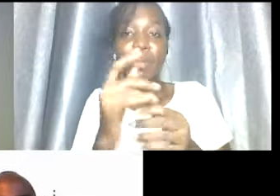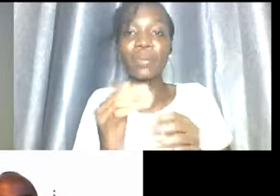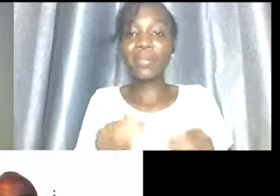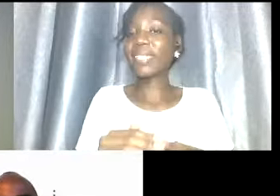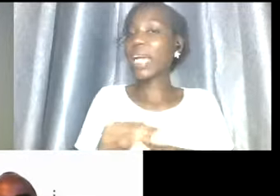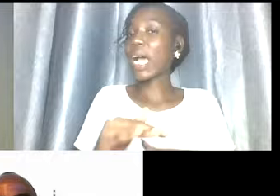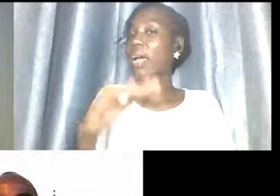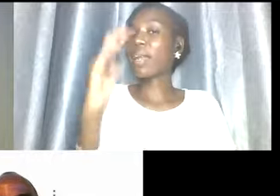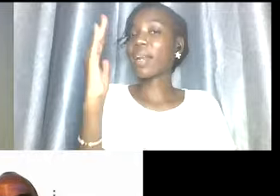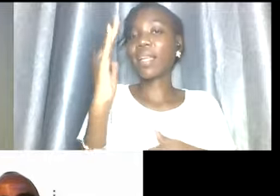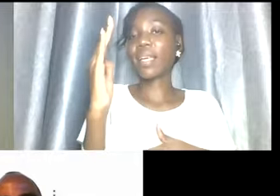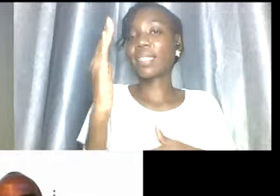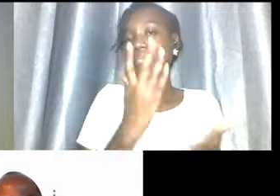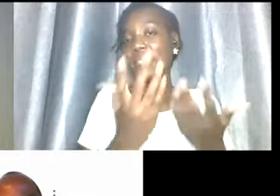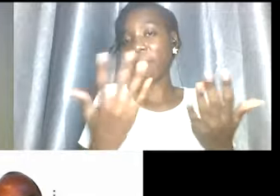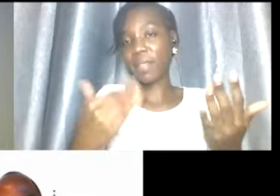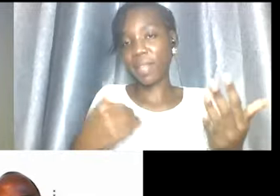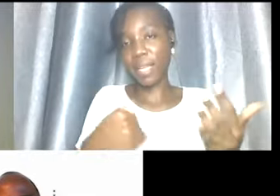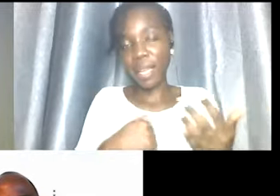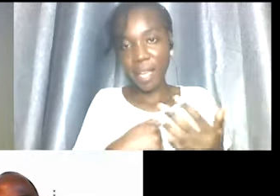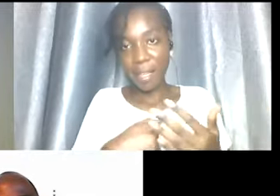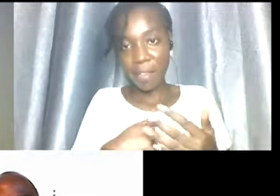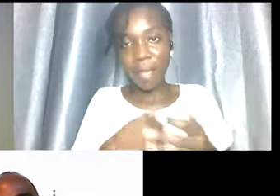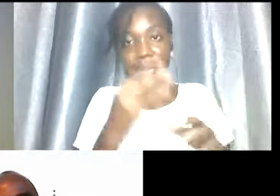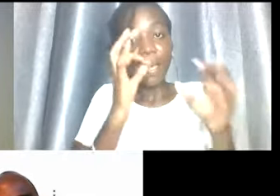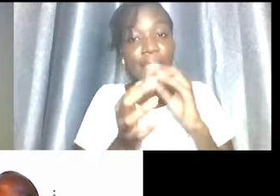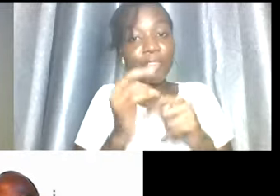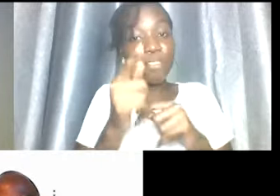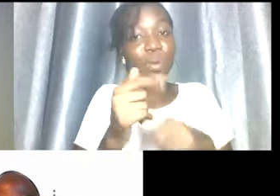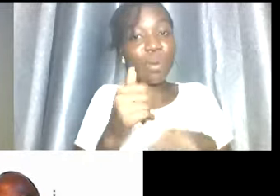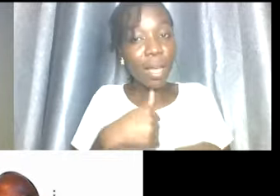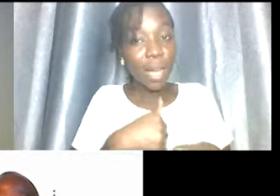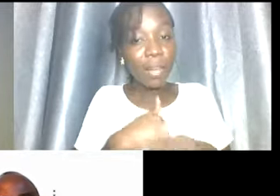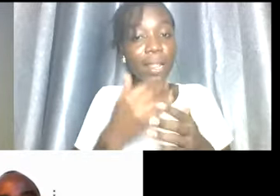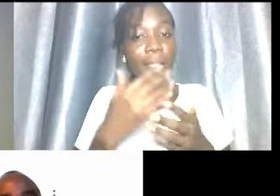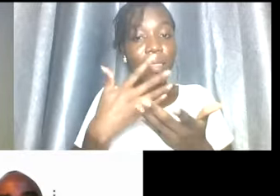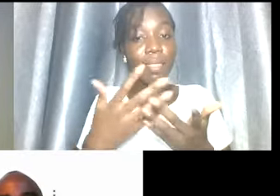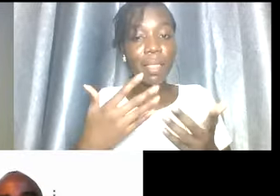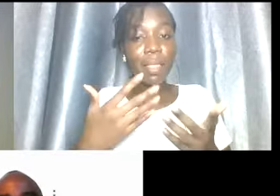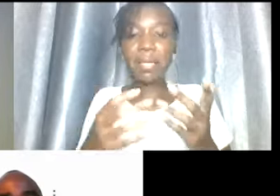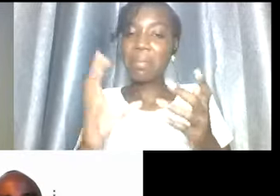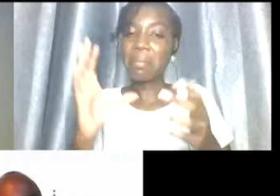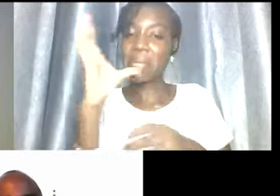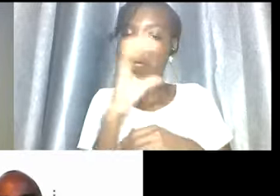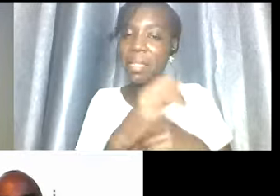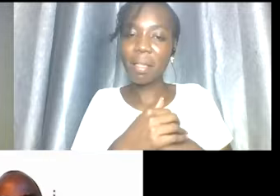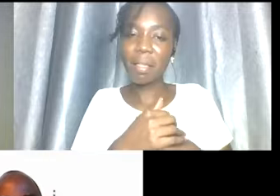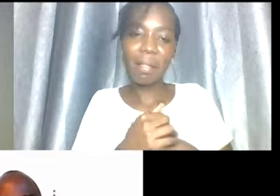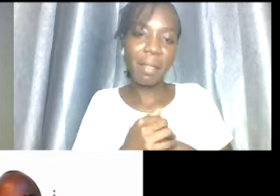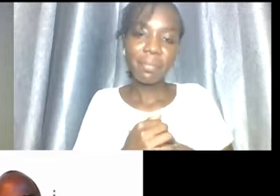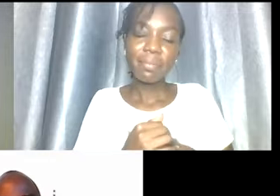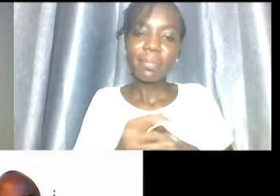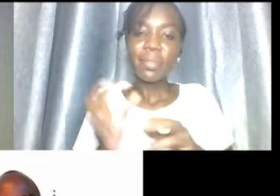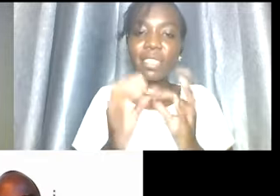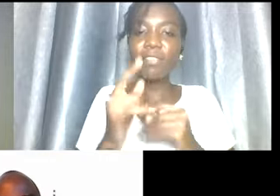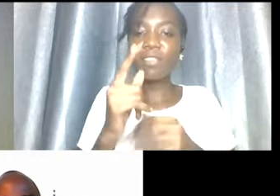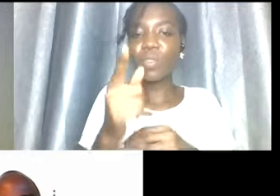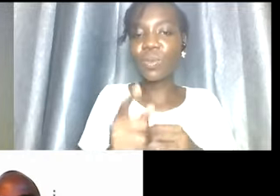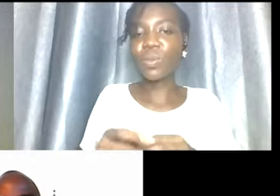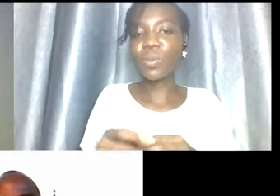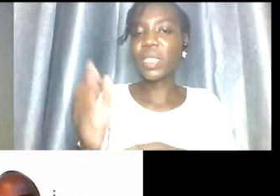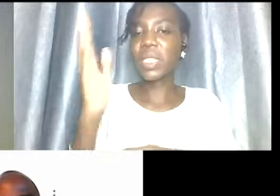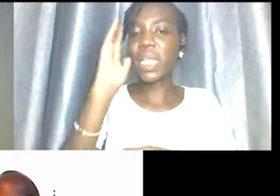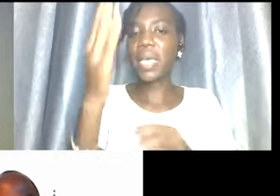be, if your character is lacking or weakened, if your character is not strengthening,